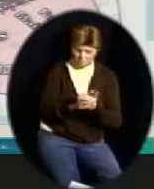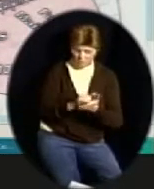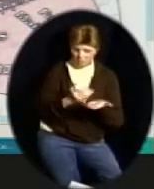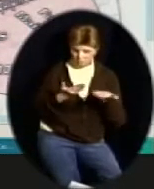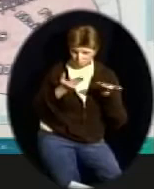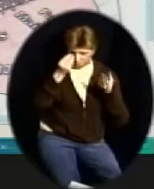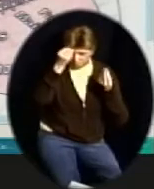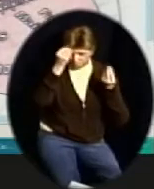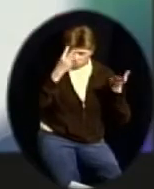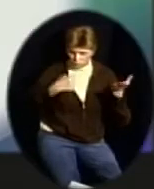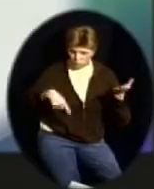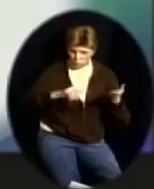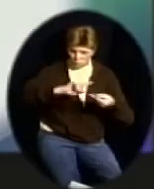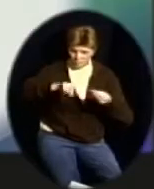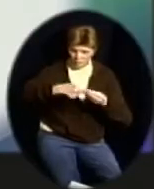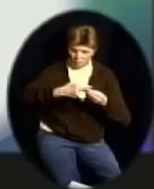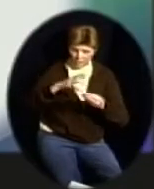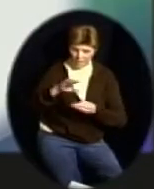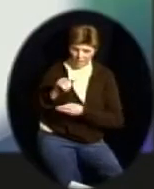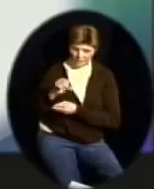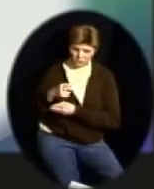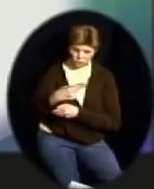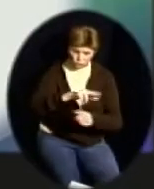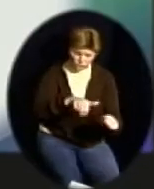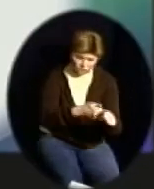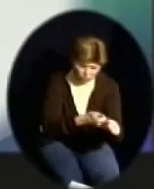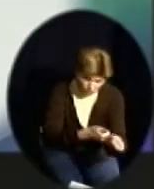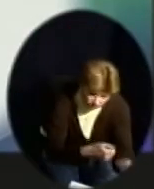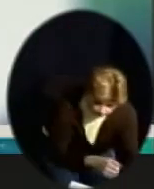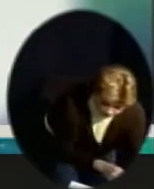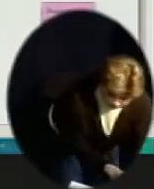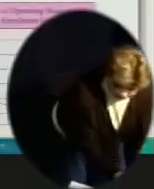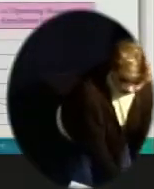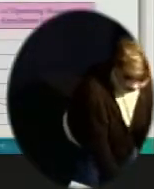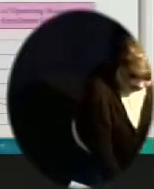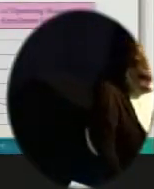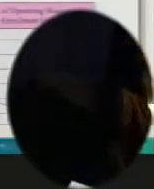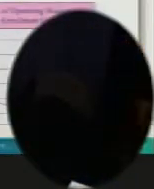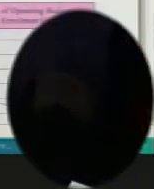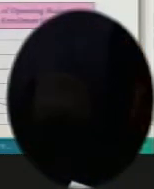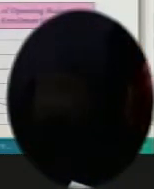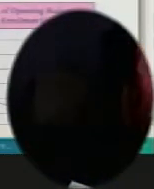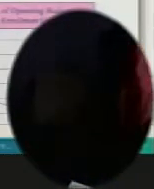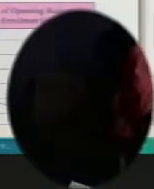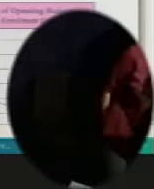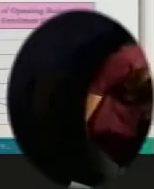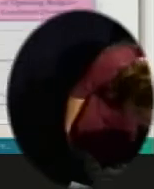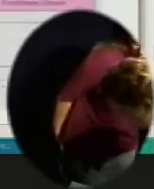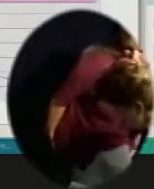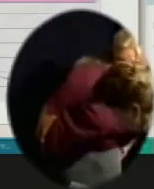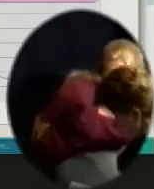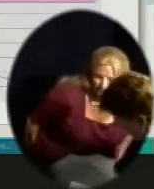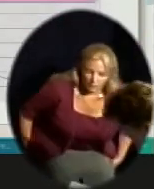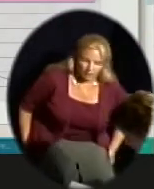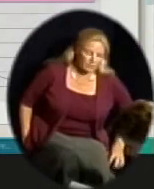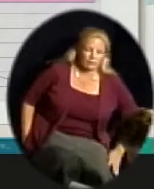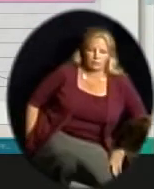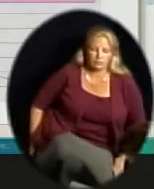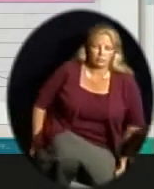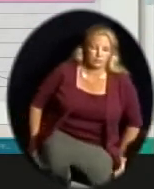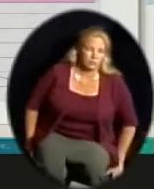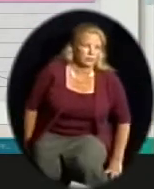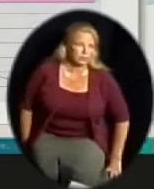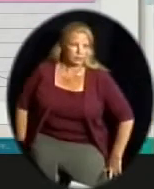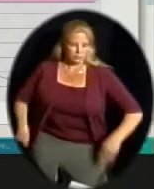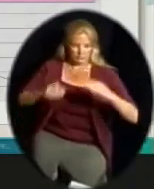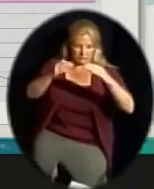the cash balances. Moving to the operating budget, in this particular form, and that's in its